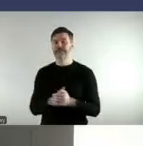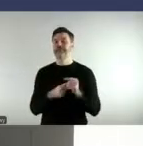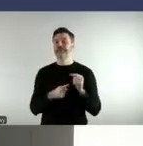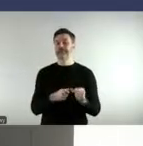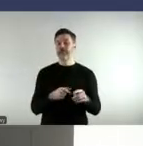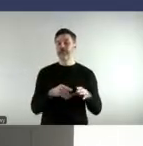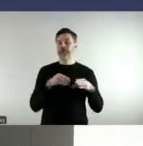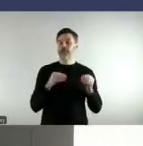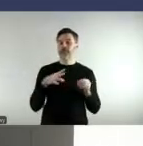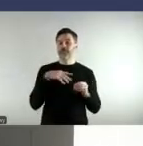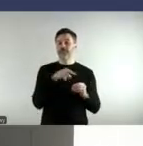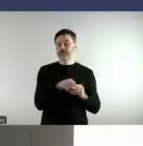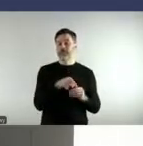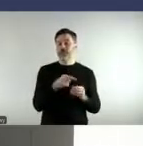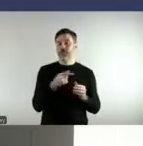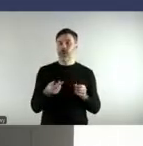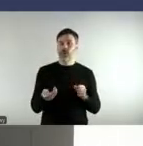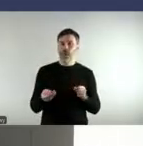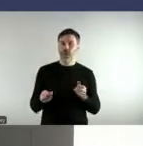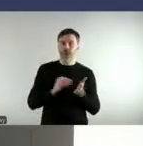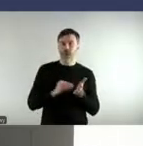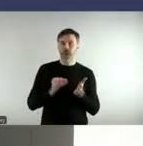So these initial resources were